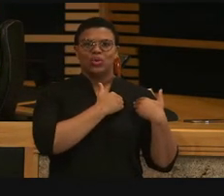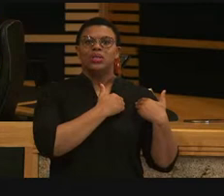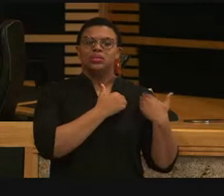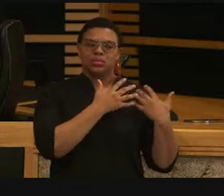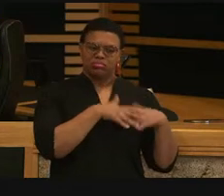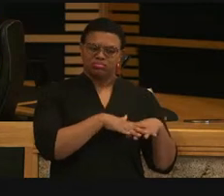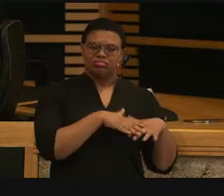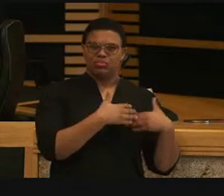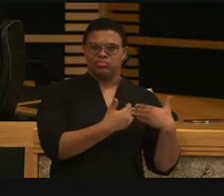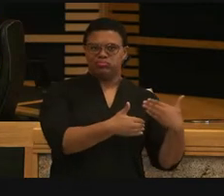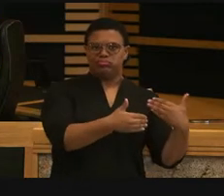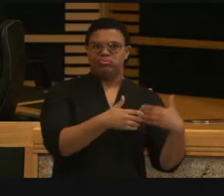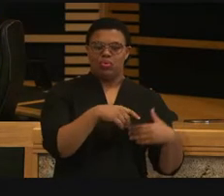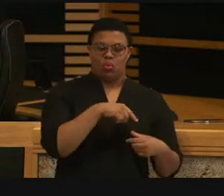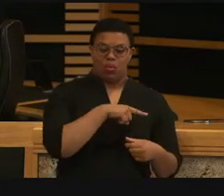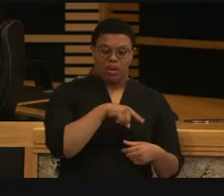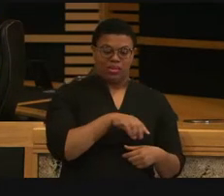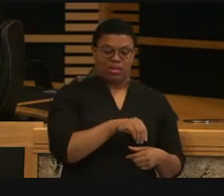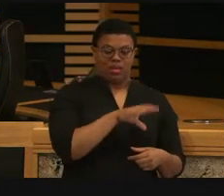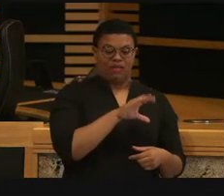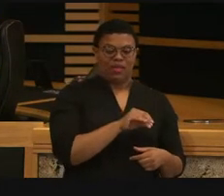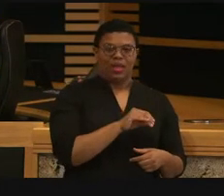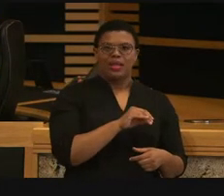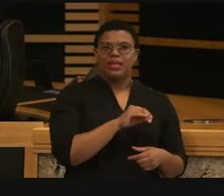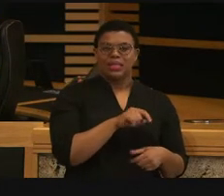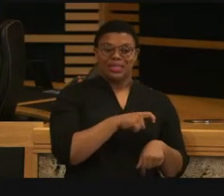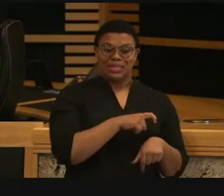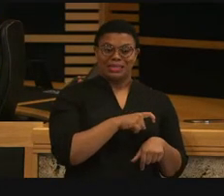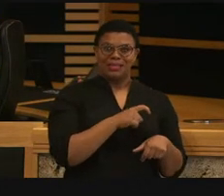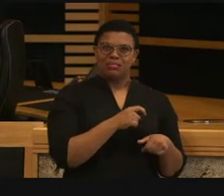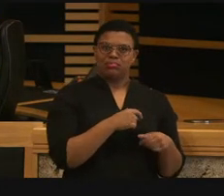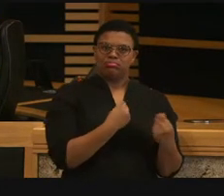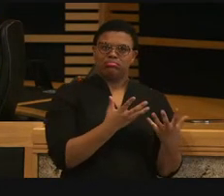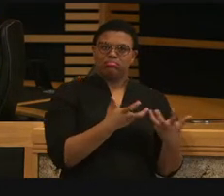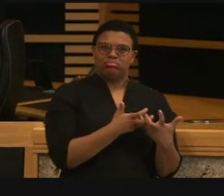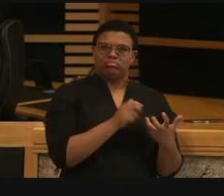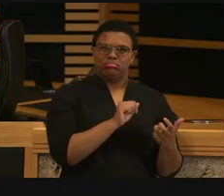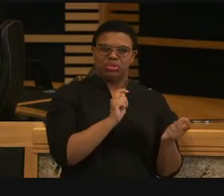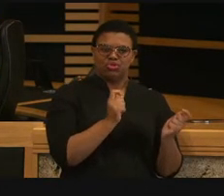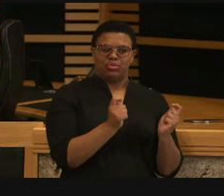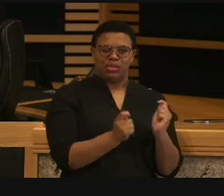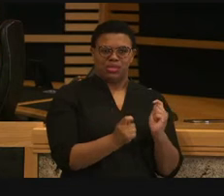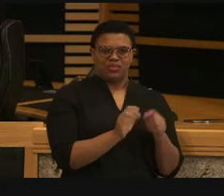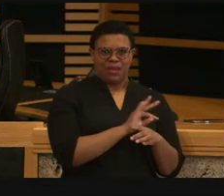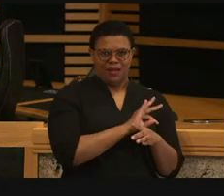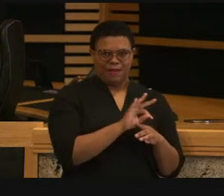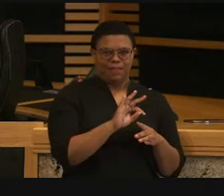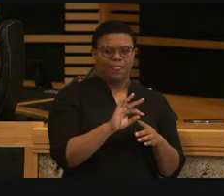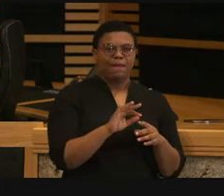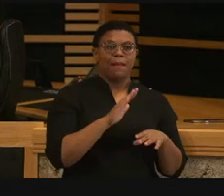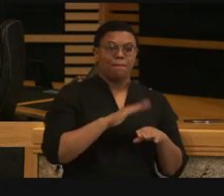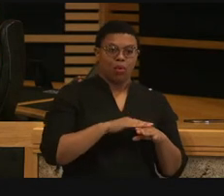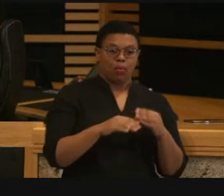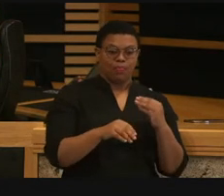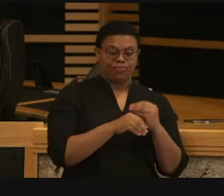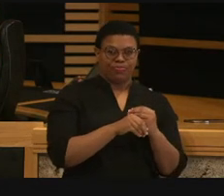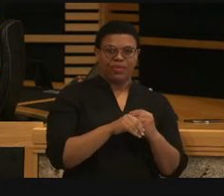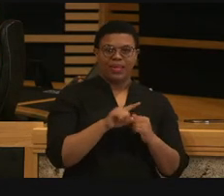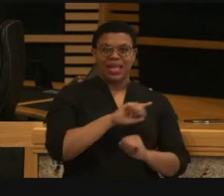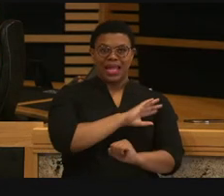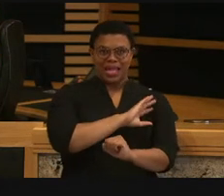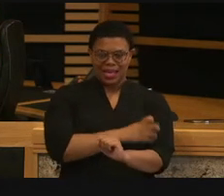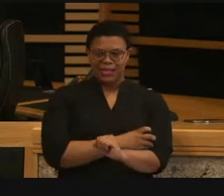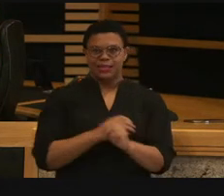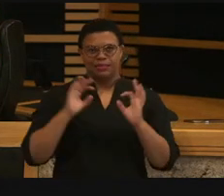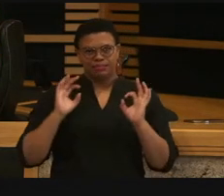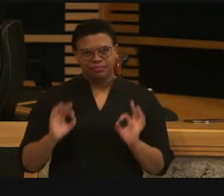supply following South Africa's Just Energy Transition Plan. Further, that Energy Just Transition reaffirms that